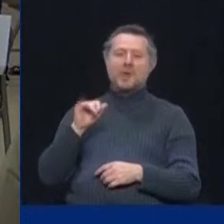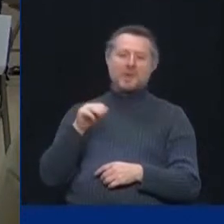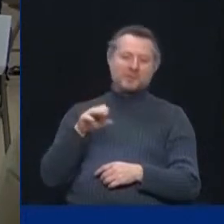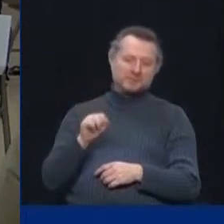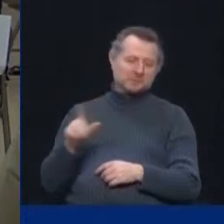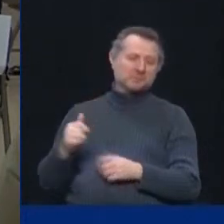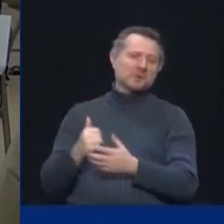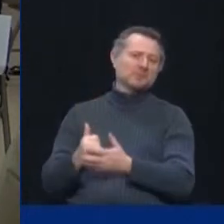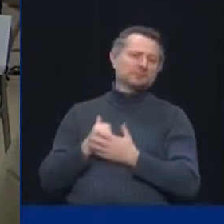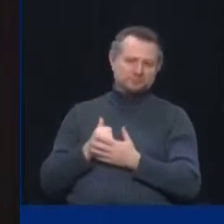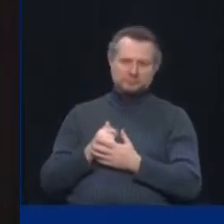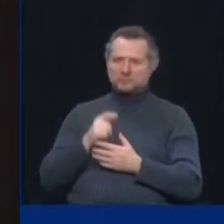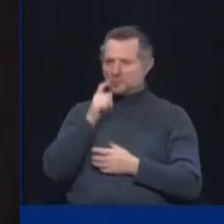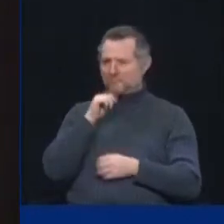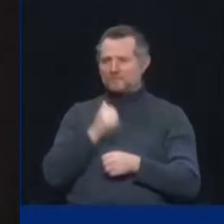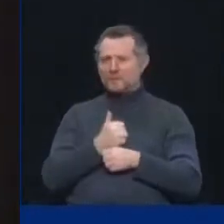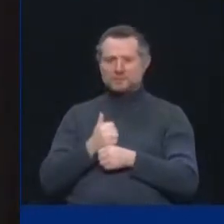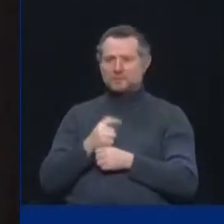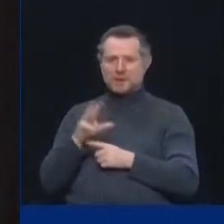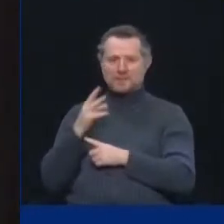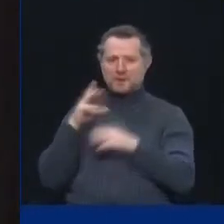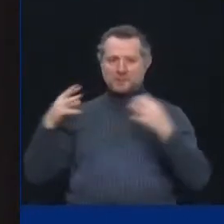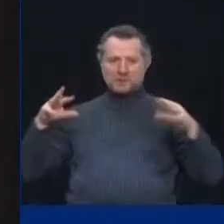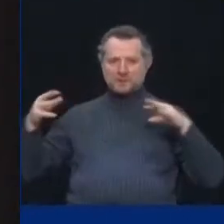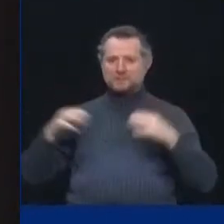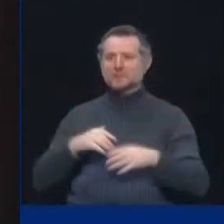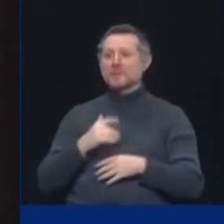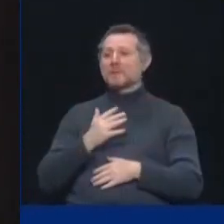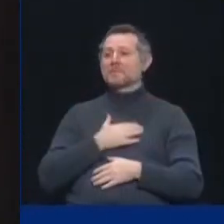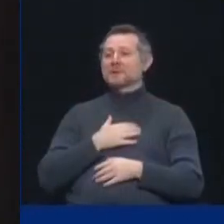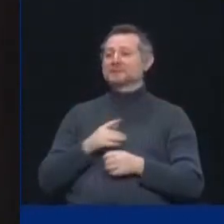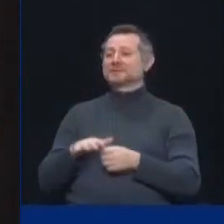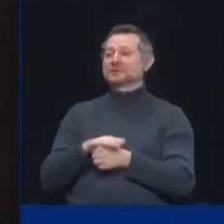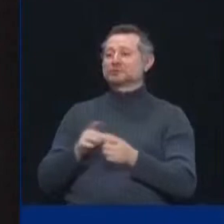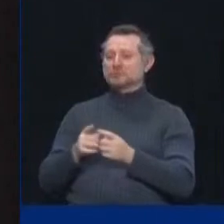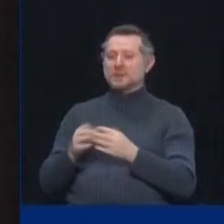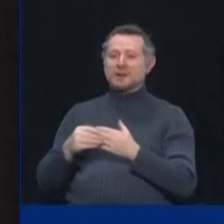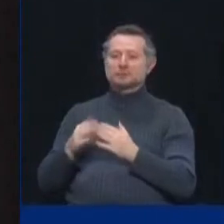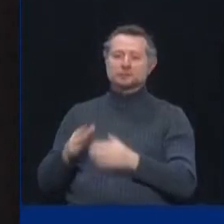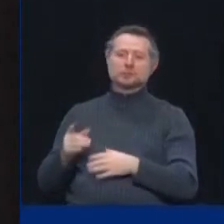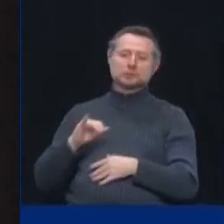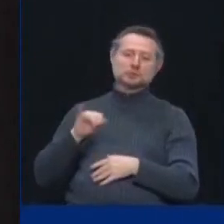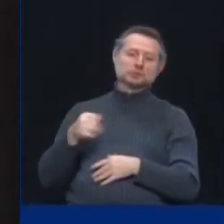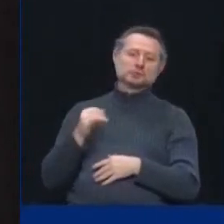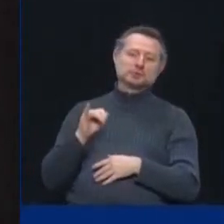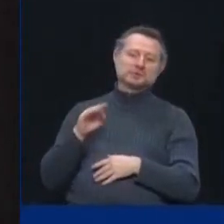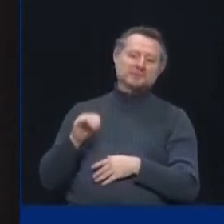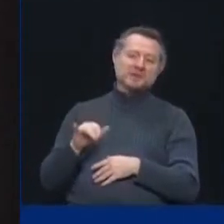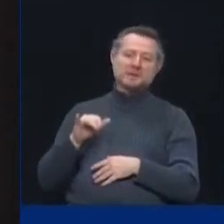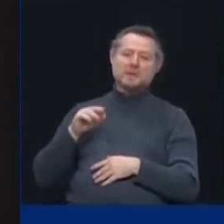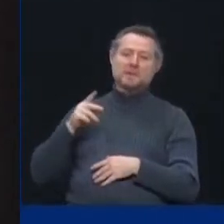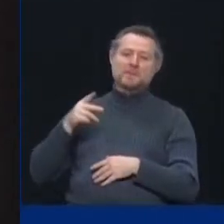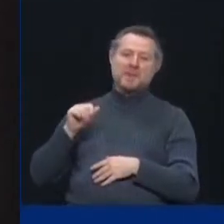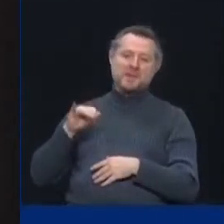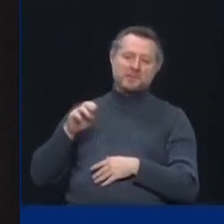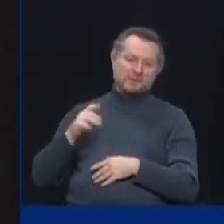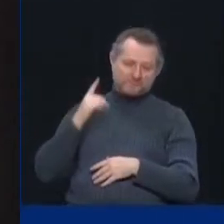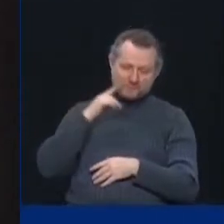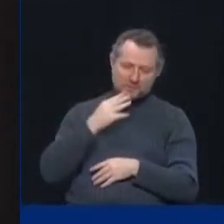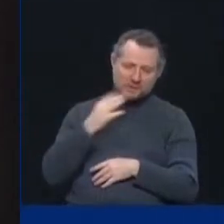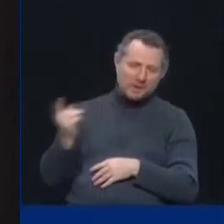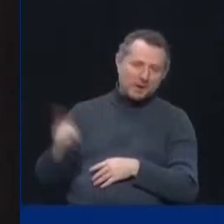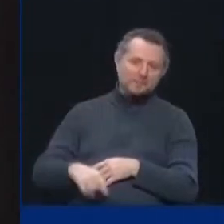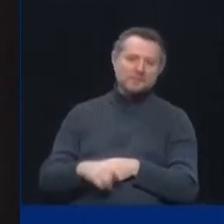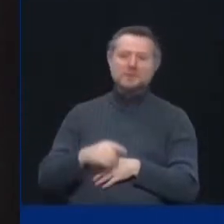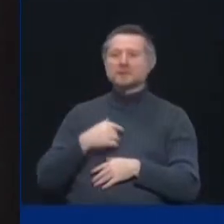installed. Okay, and of course, my district leader, Jimmy Payne. Okay, thank you, Jimmy, for coming here today. And you know,